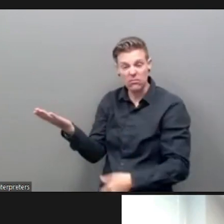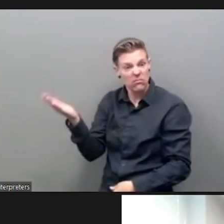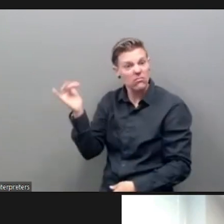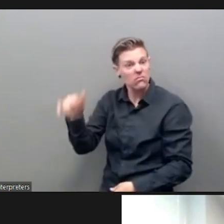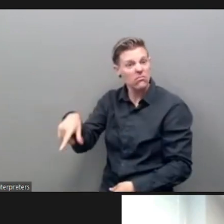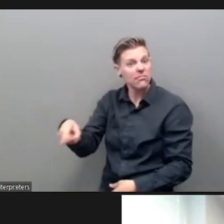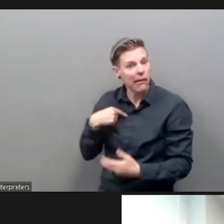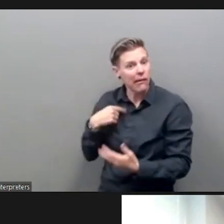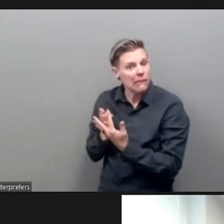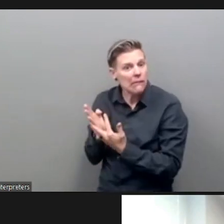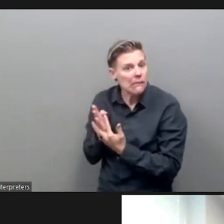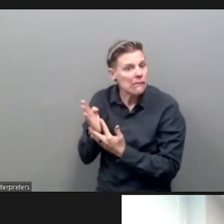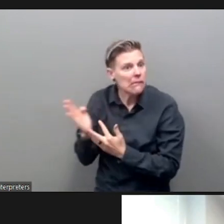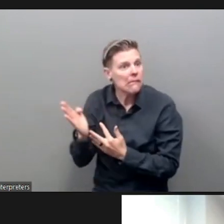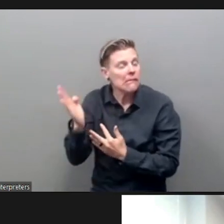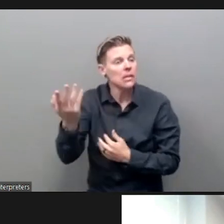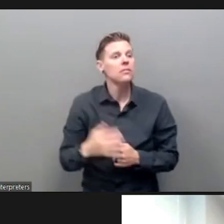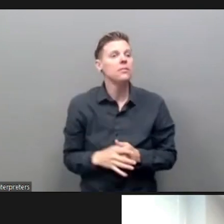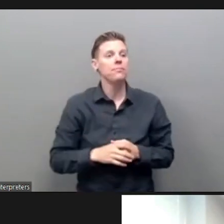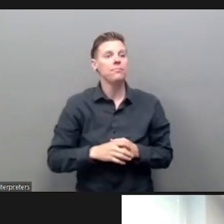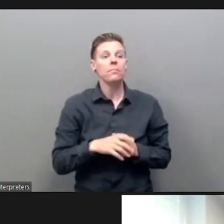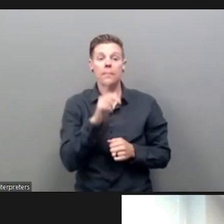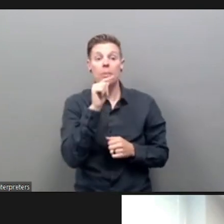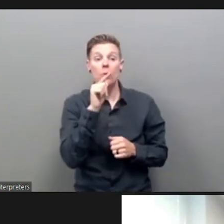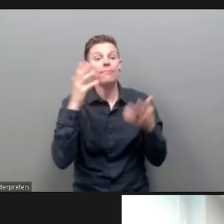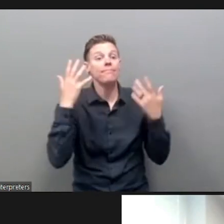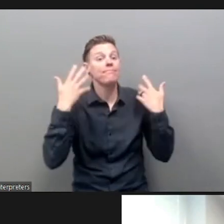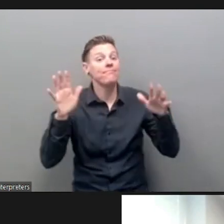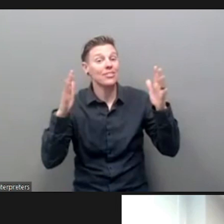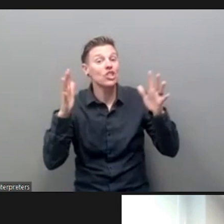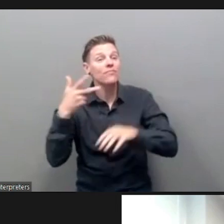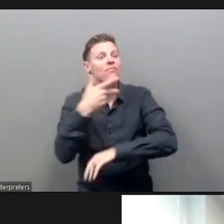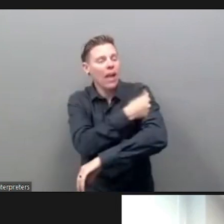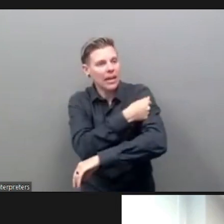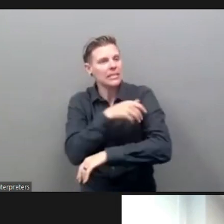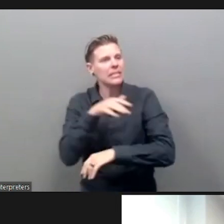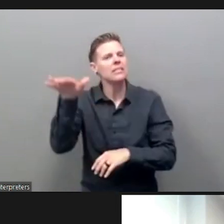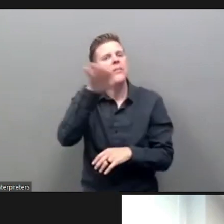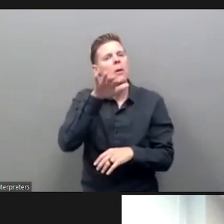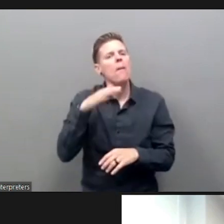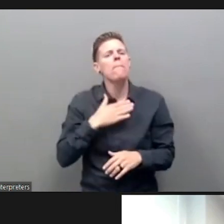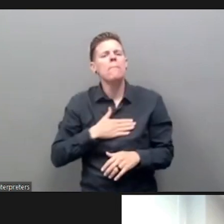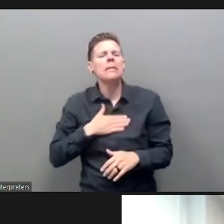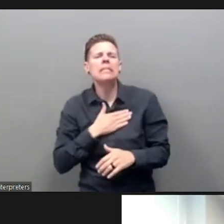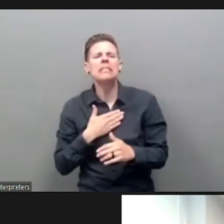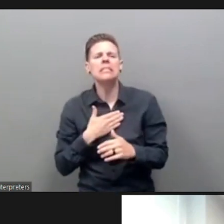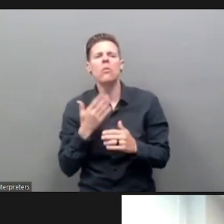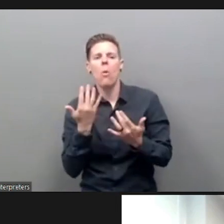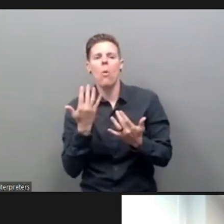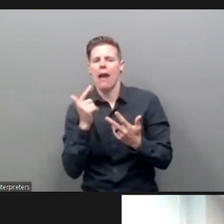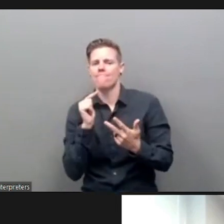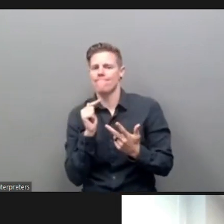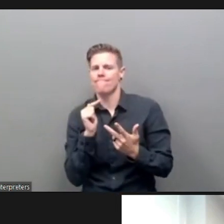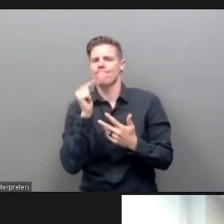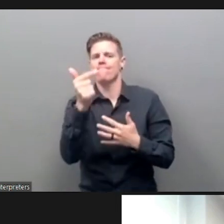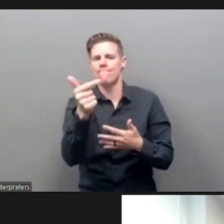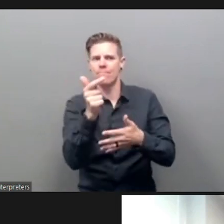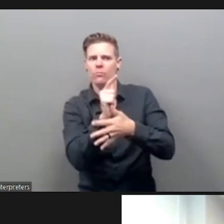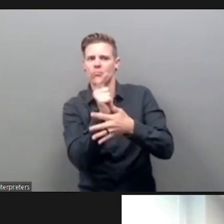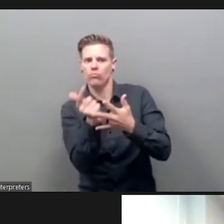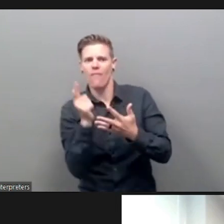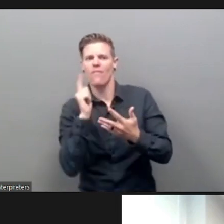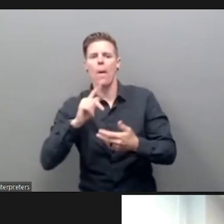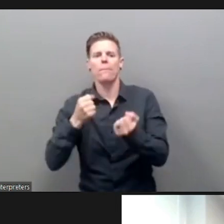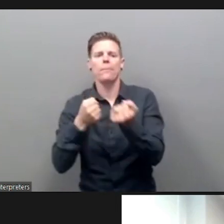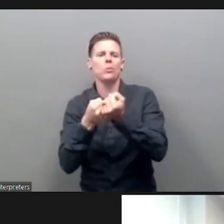vaccinated, wait your turn, coming soon, but get your booster, and get back in line for that as